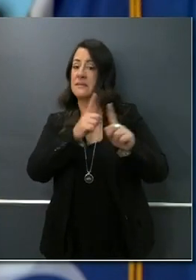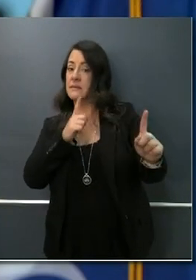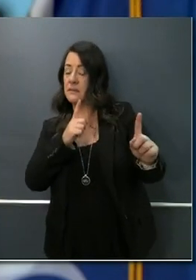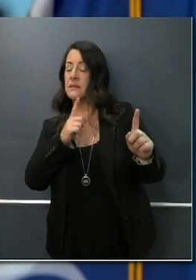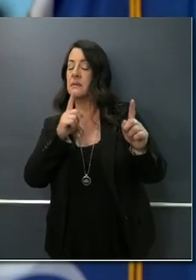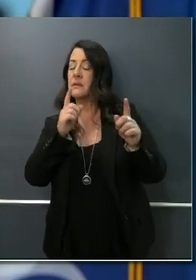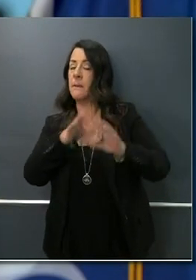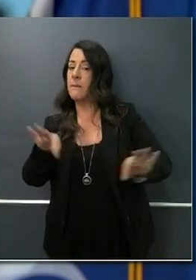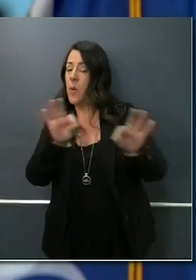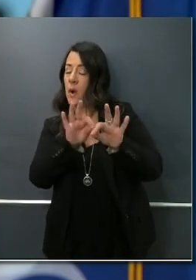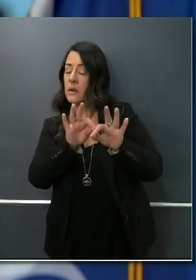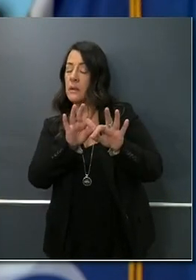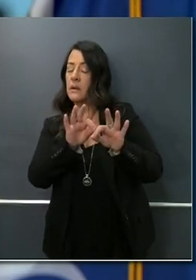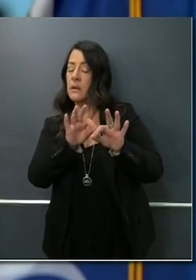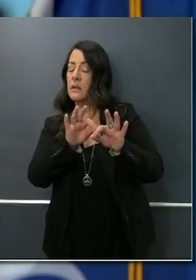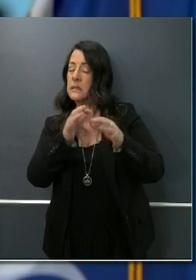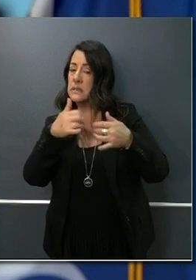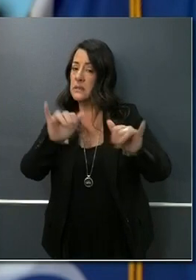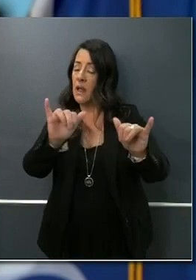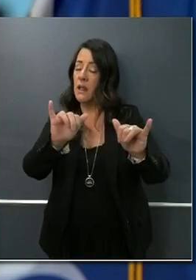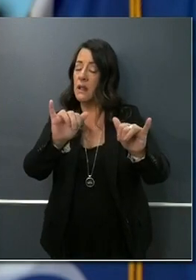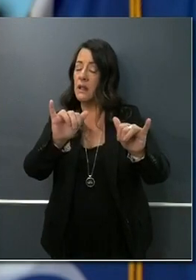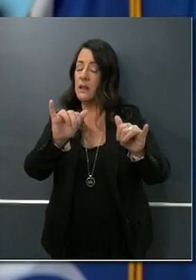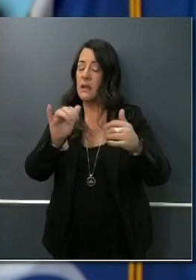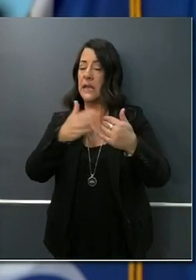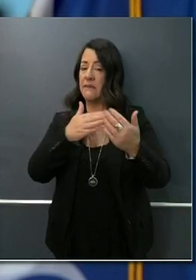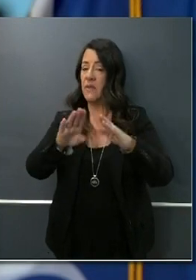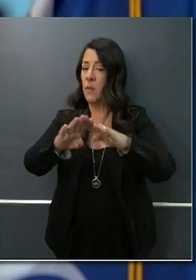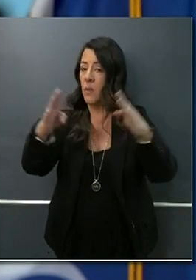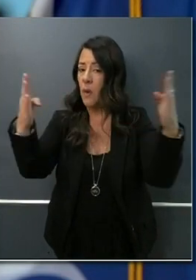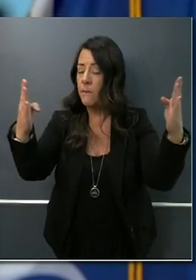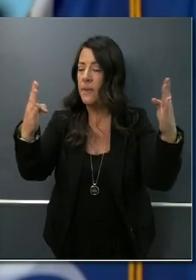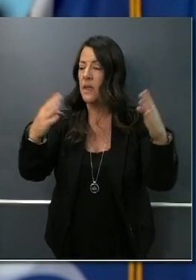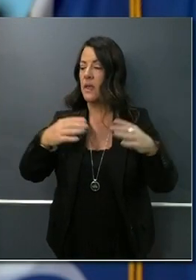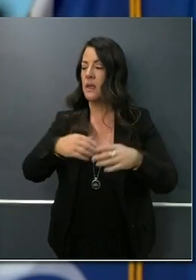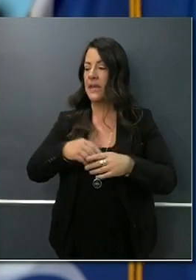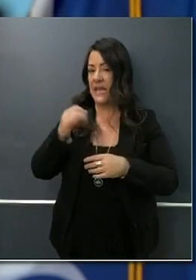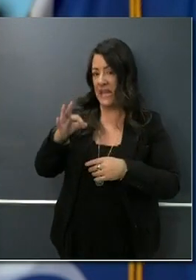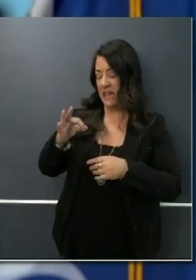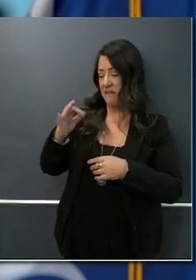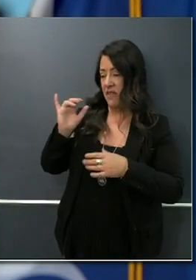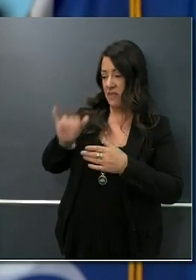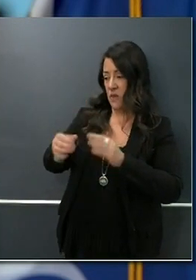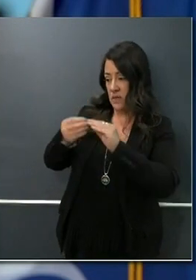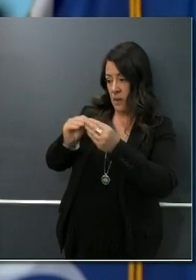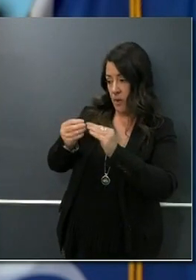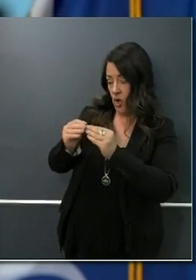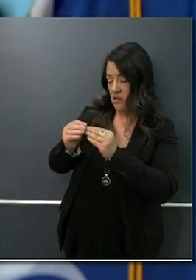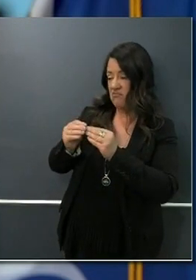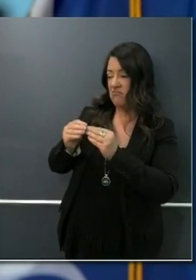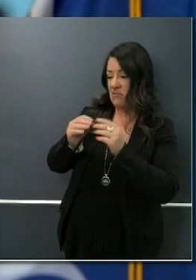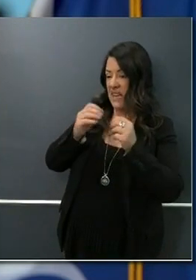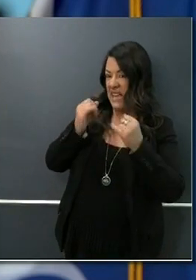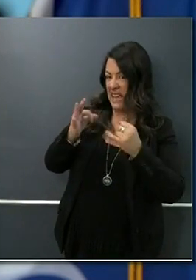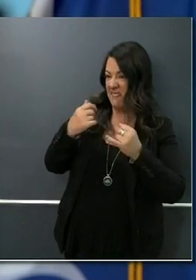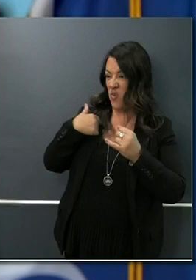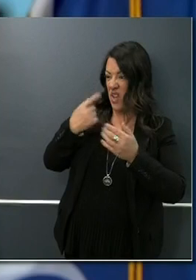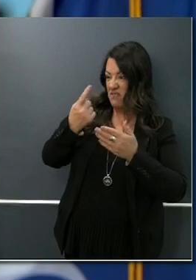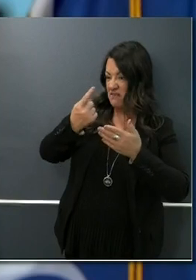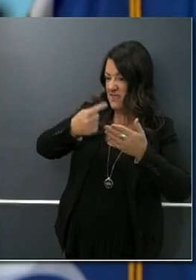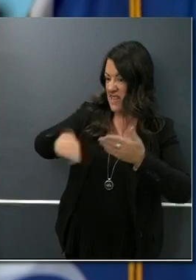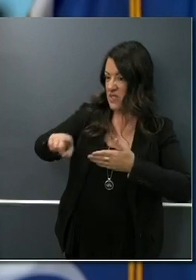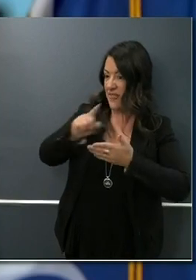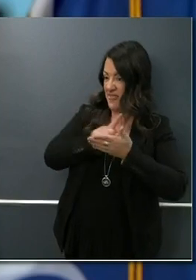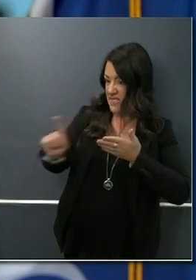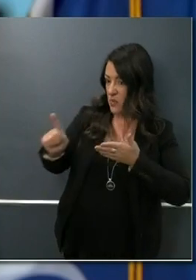data leads us further and the indicators continue to hold, that in the next few weeks,